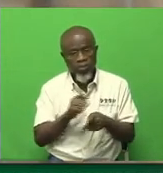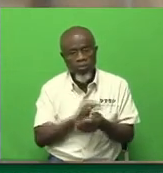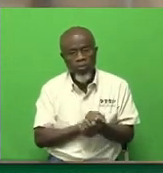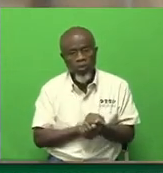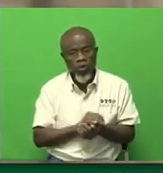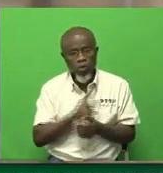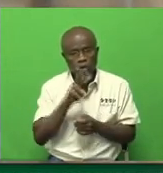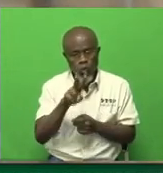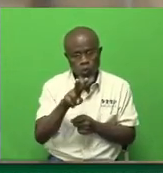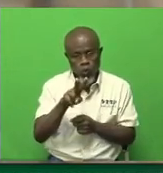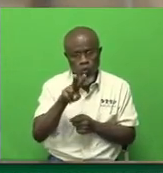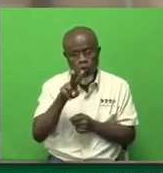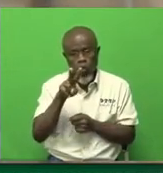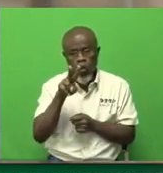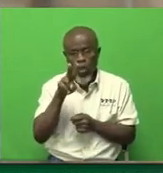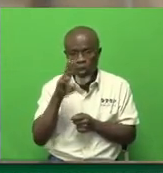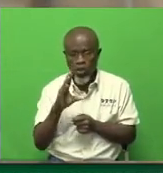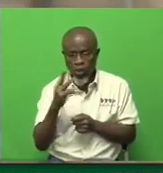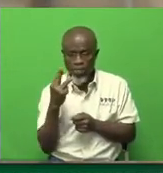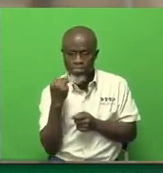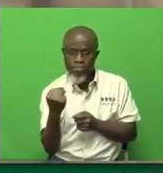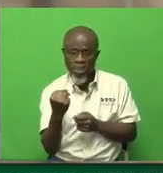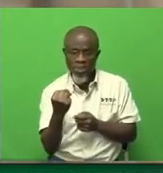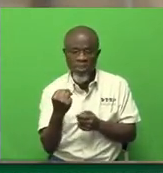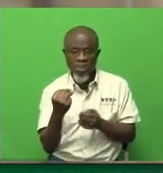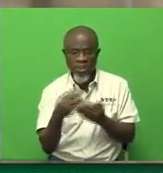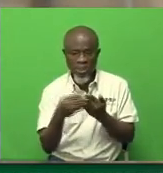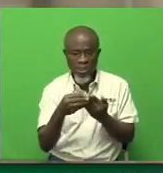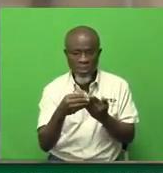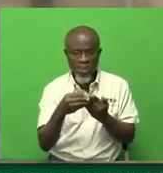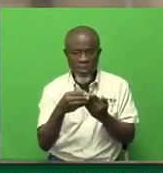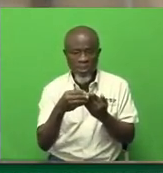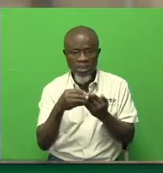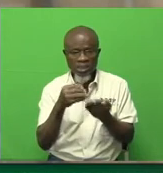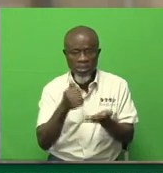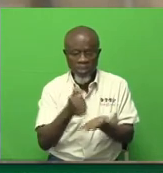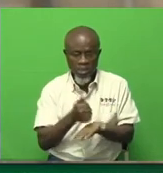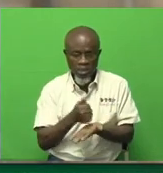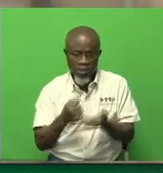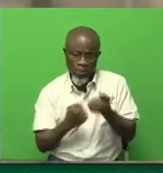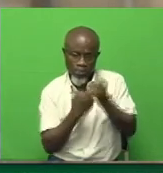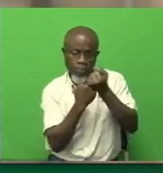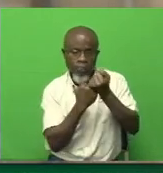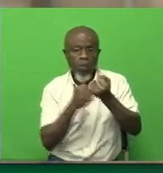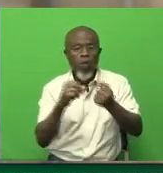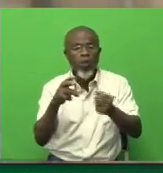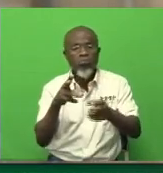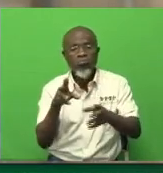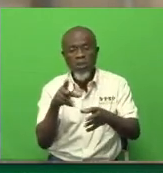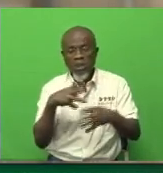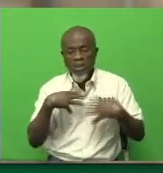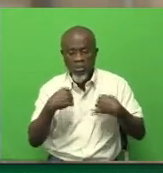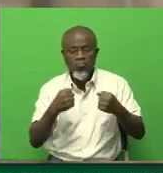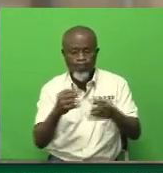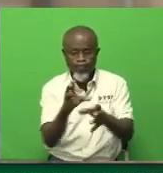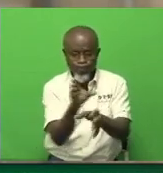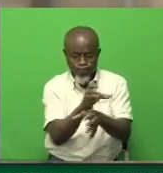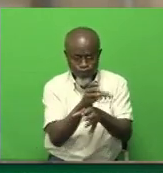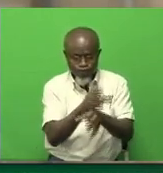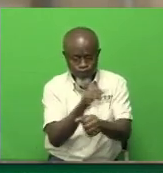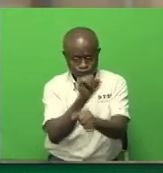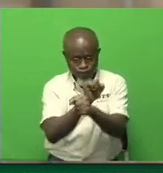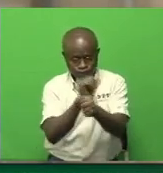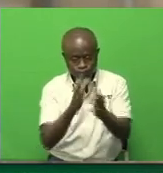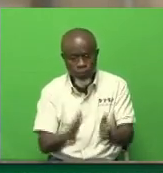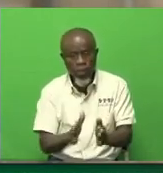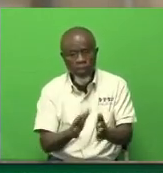200 million dollars to compensate health care workers the leader of the opposition stood there and she could not bring herself